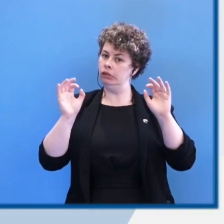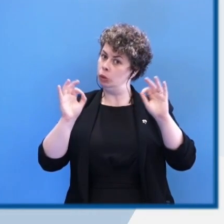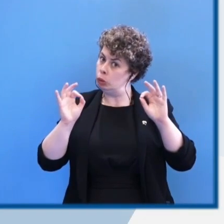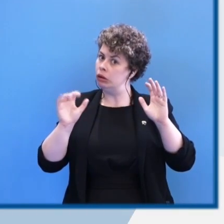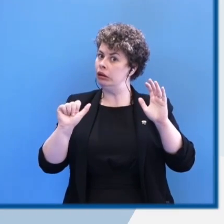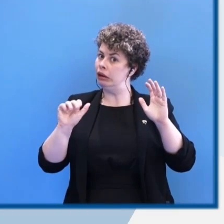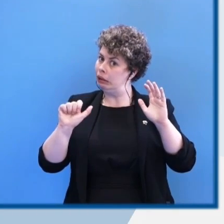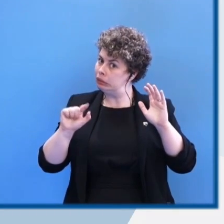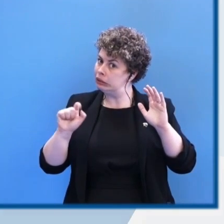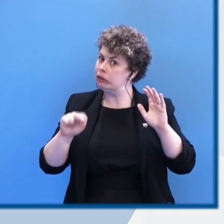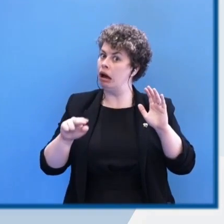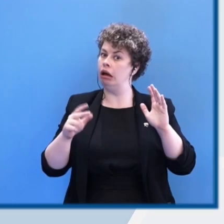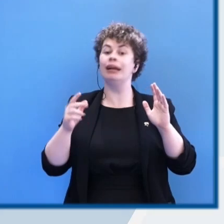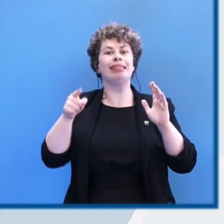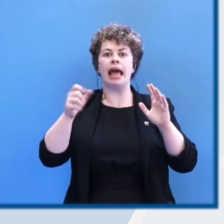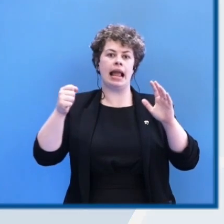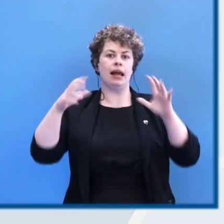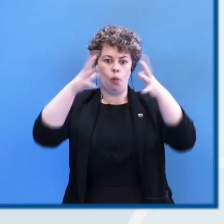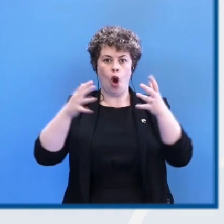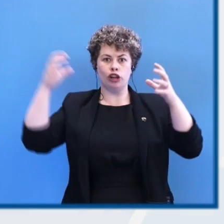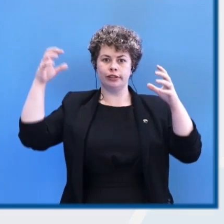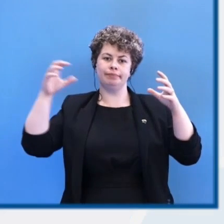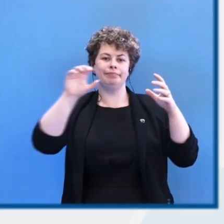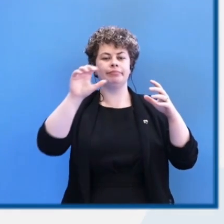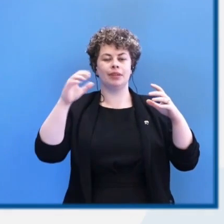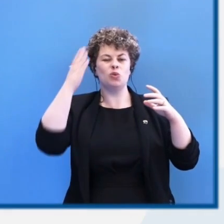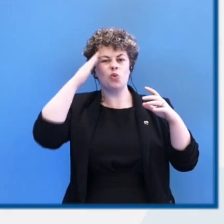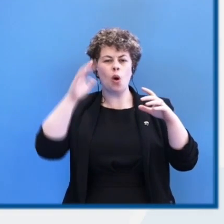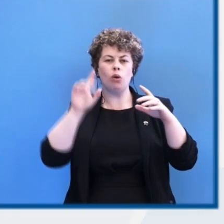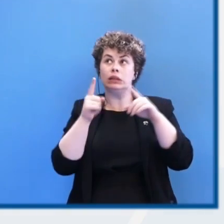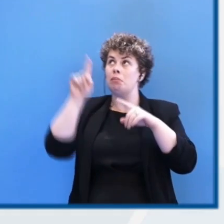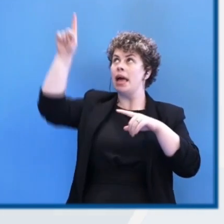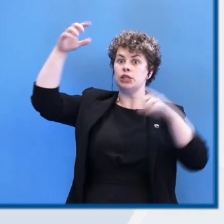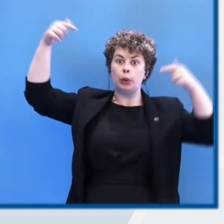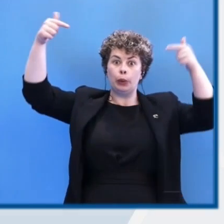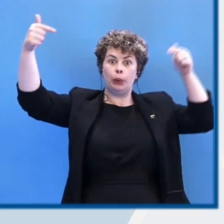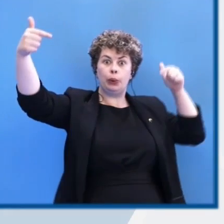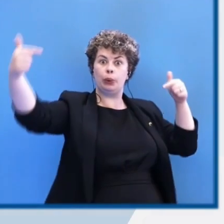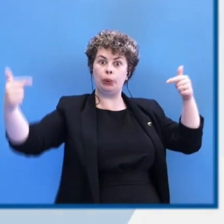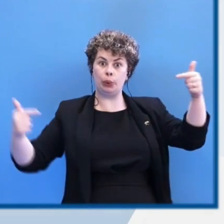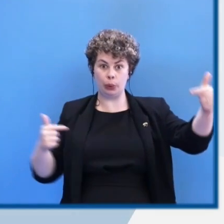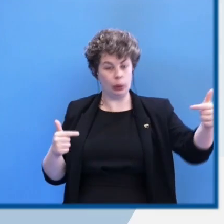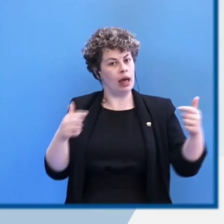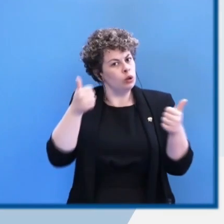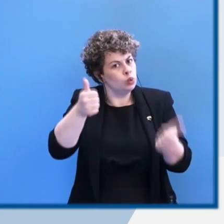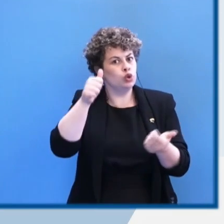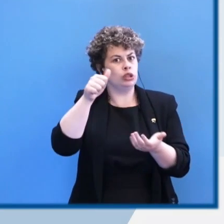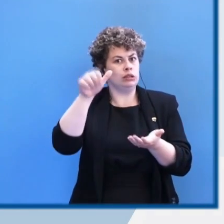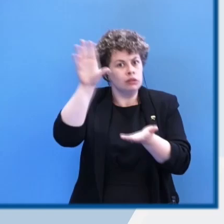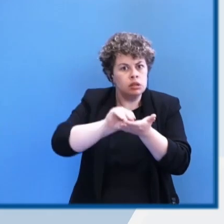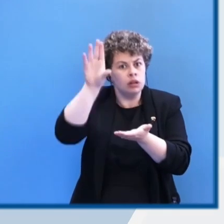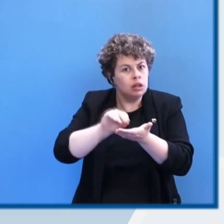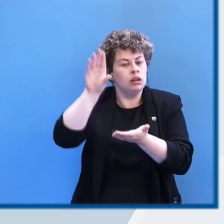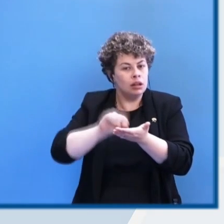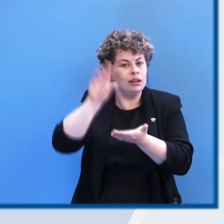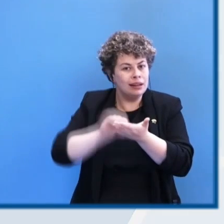understand risk? How can big data help us to reduce risk, especially in places where we can't go out and collect